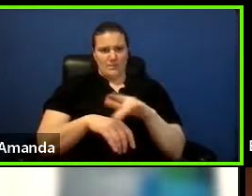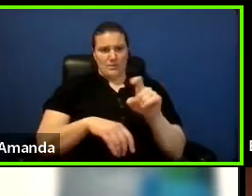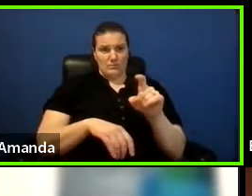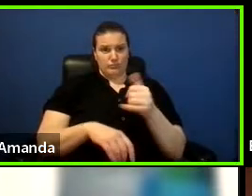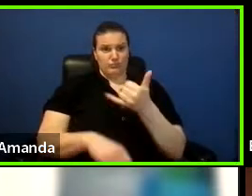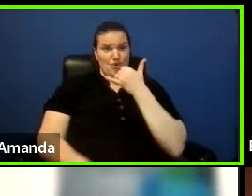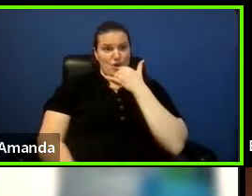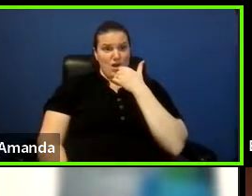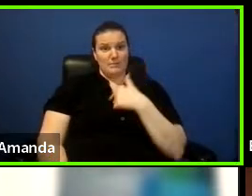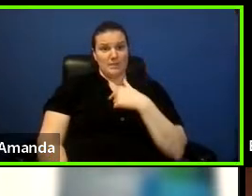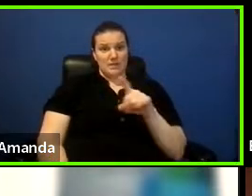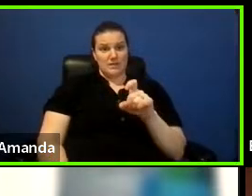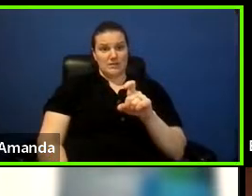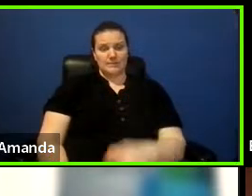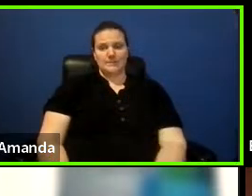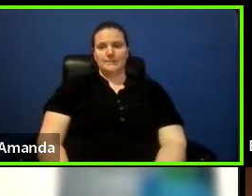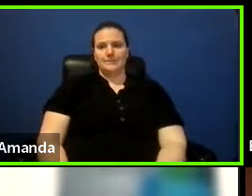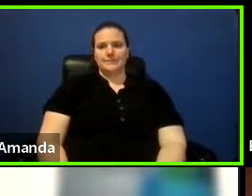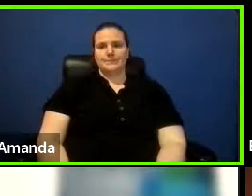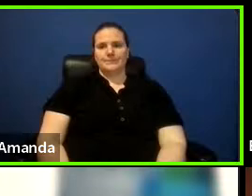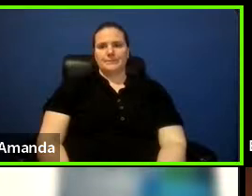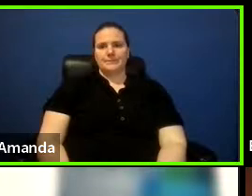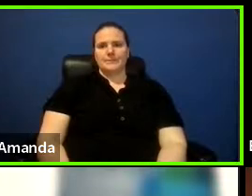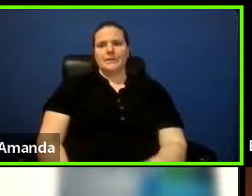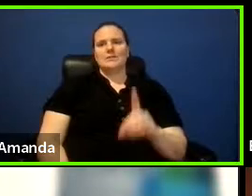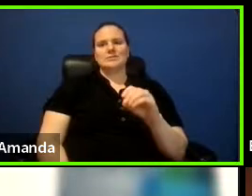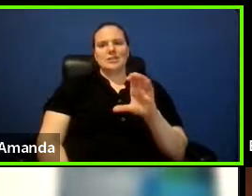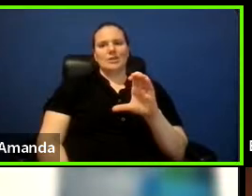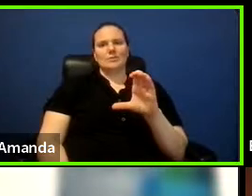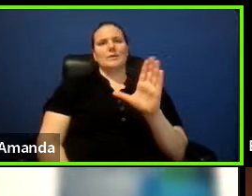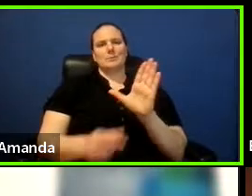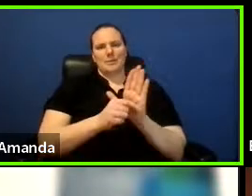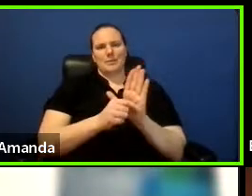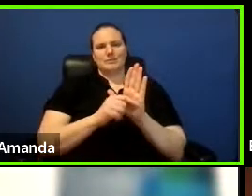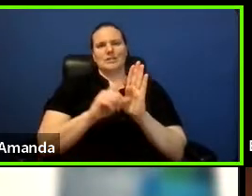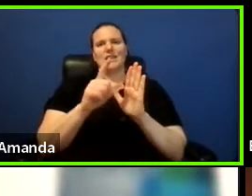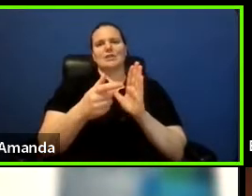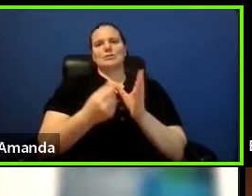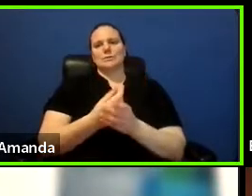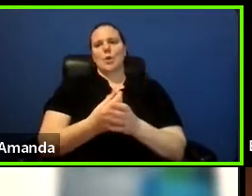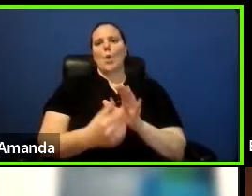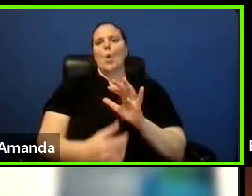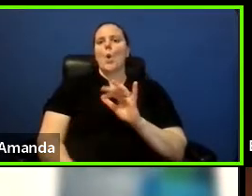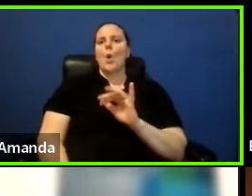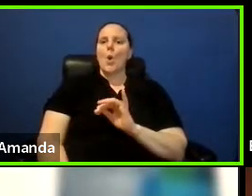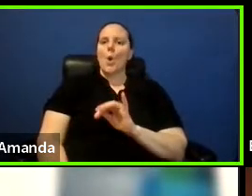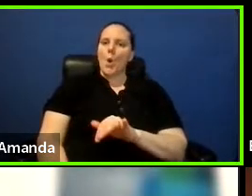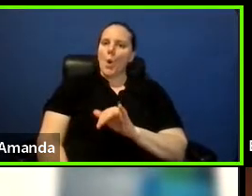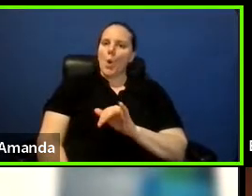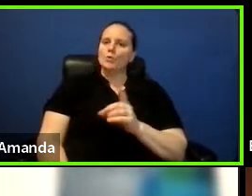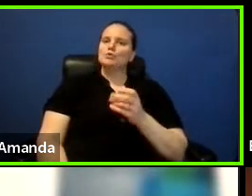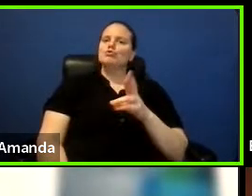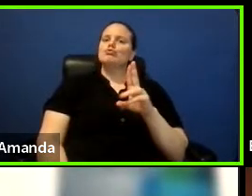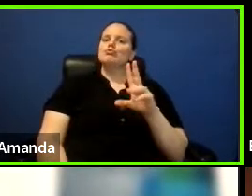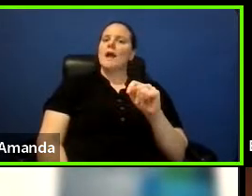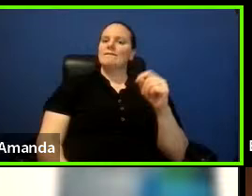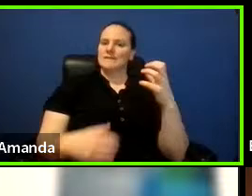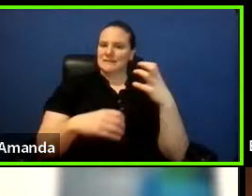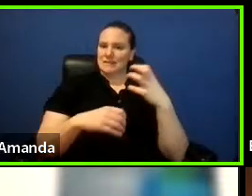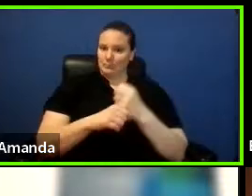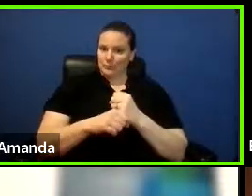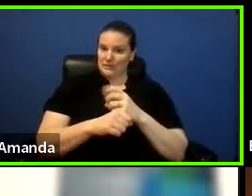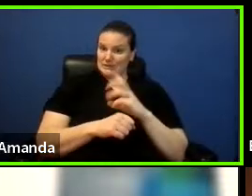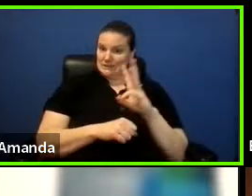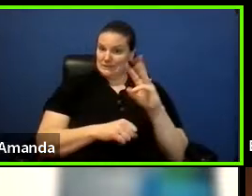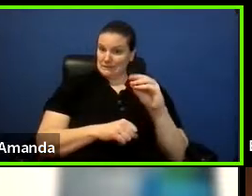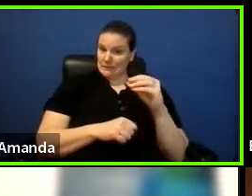I wrong? No, the document will be published later this spring. Oh, it's that the draft summary is